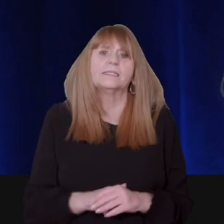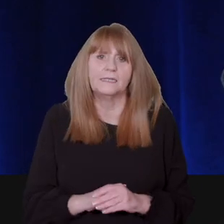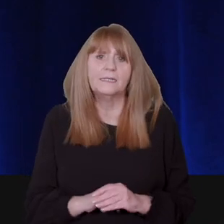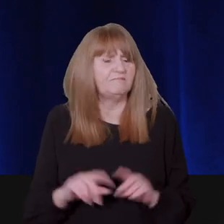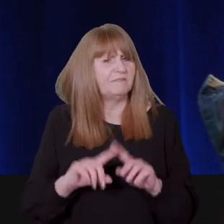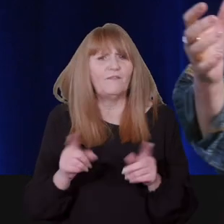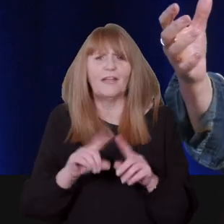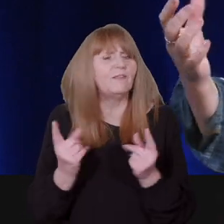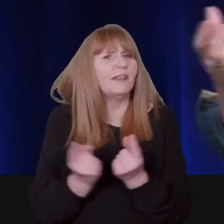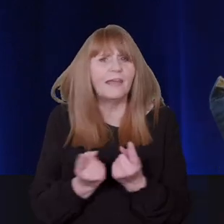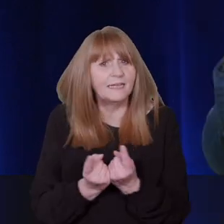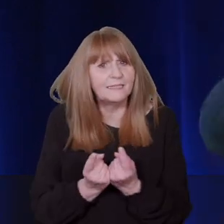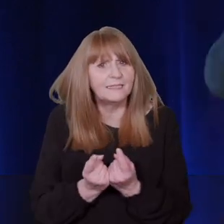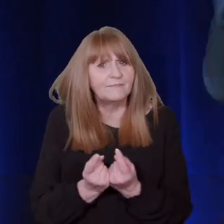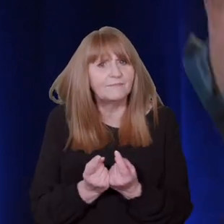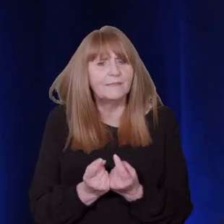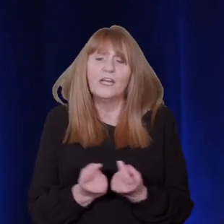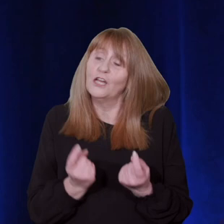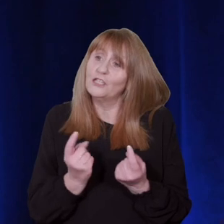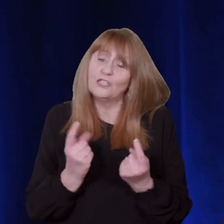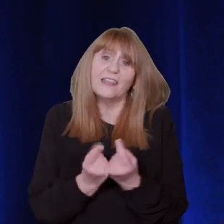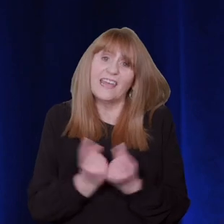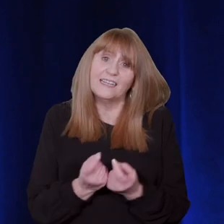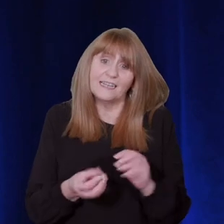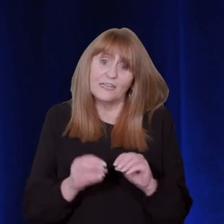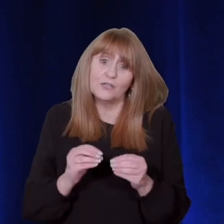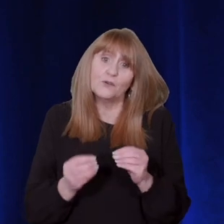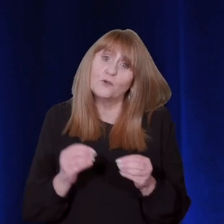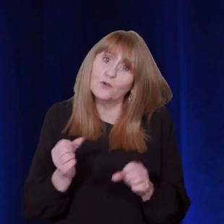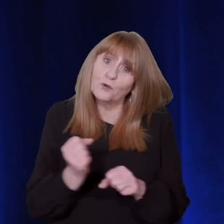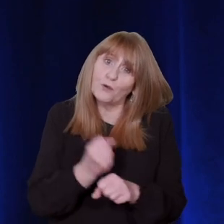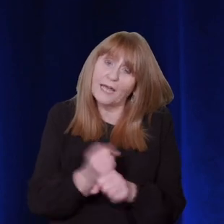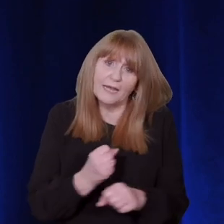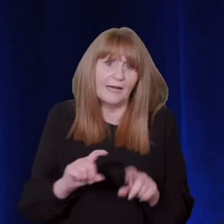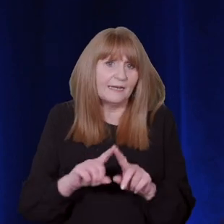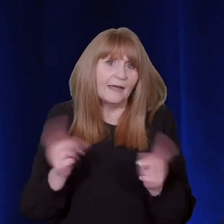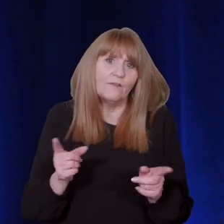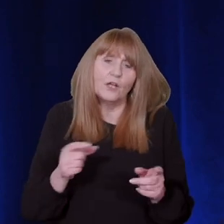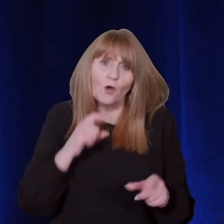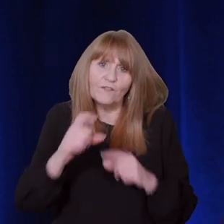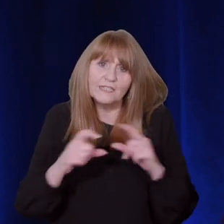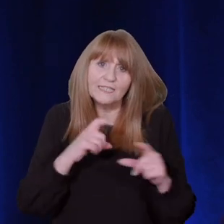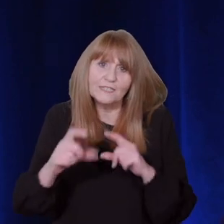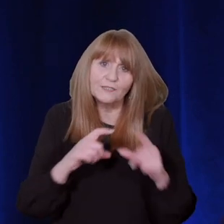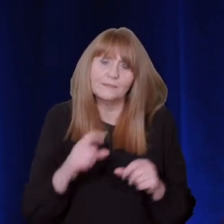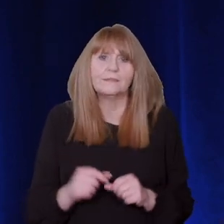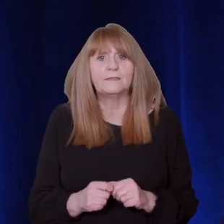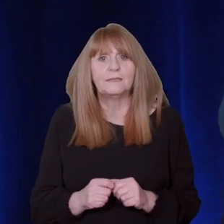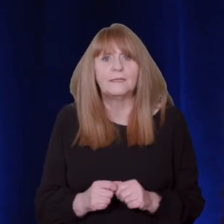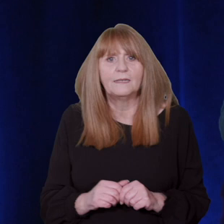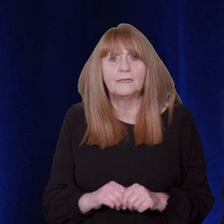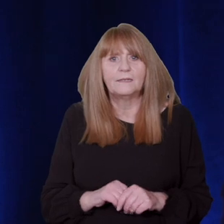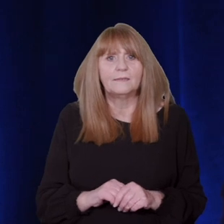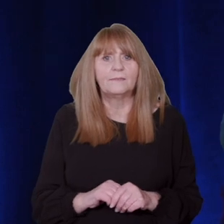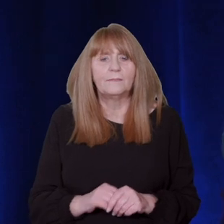divide geraniums. It's just things that can create a different conversation and help us to produce something of a fresh type